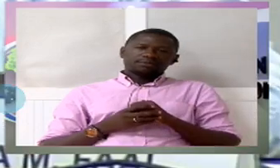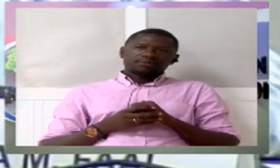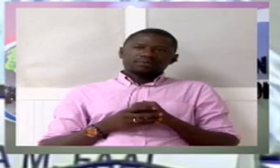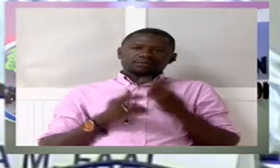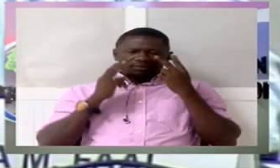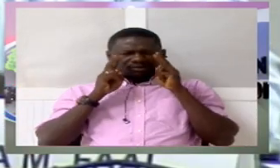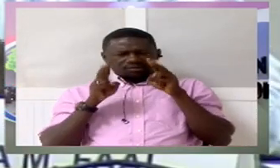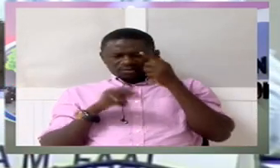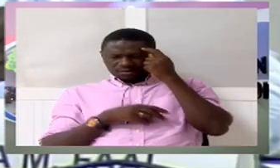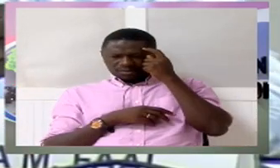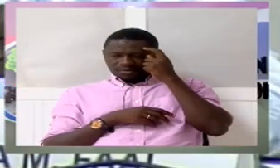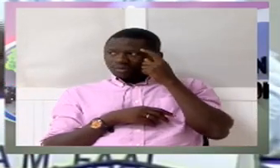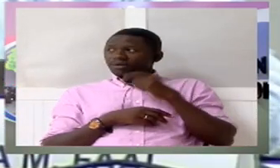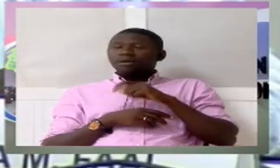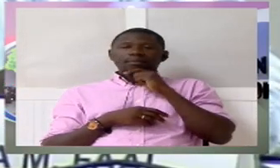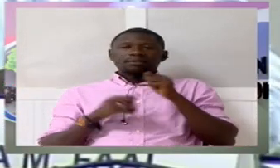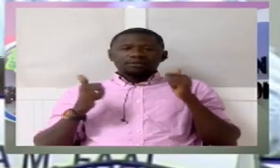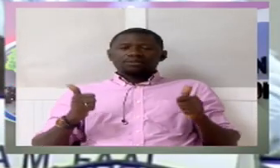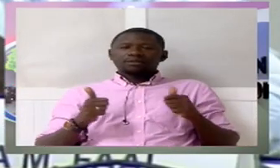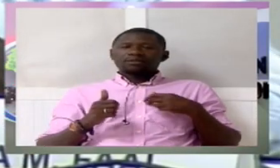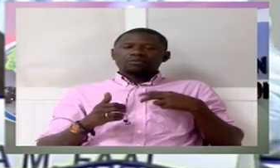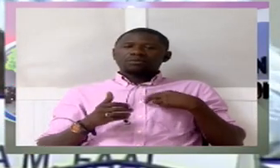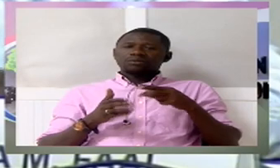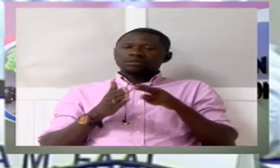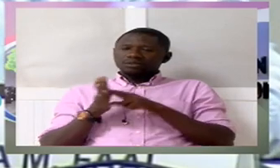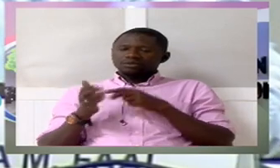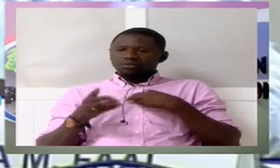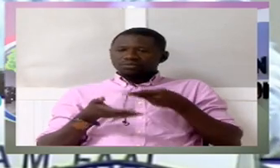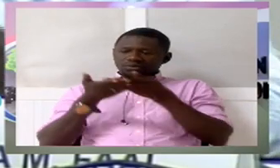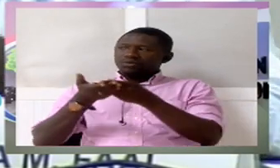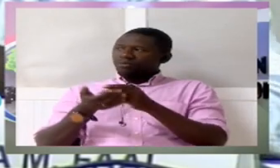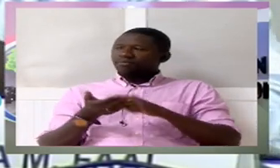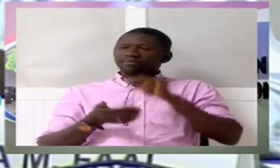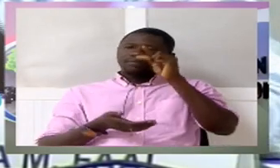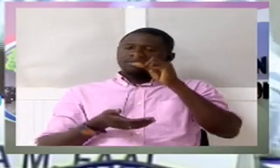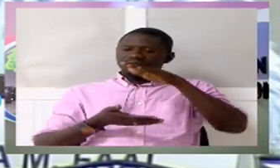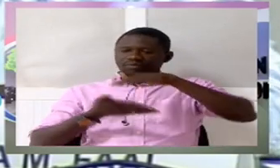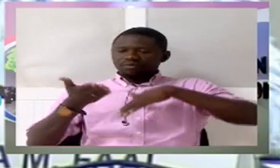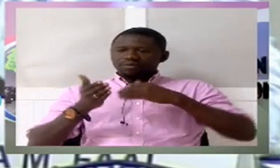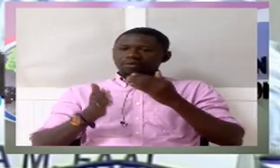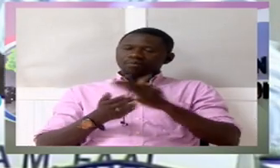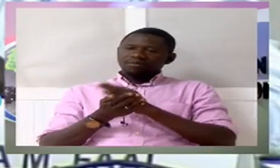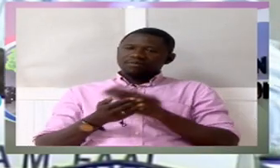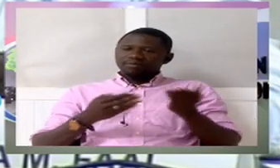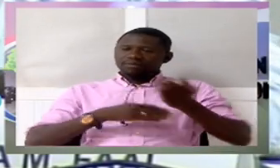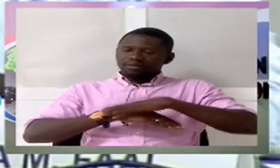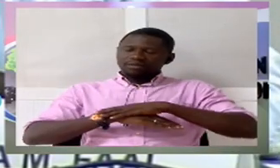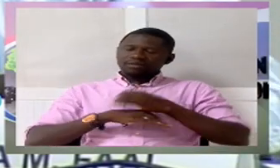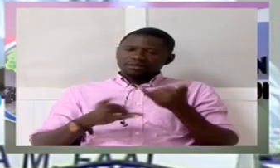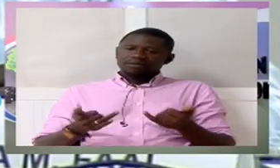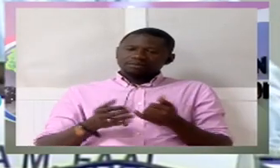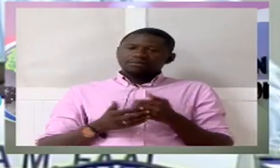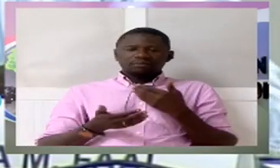Observation. Yes, no, Mr. Chair, I just needed to put in some few documents before we end the hearing. Please go